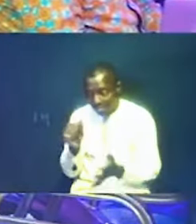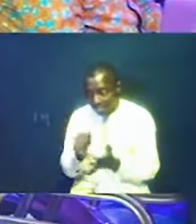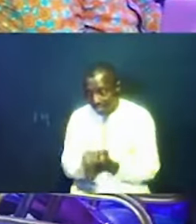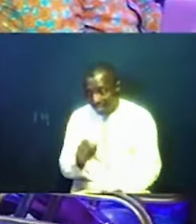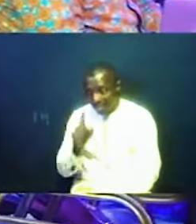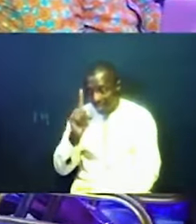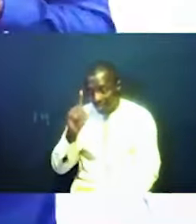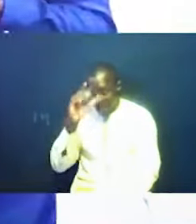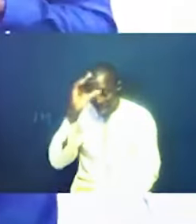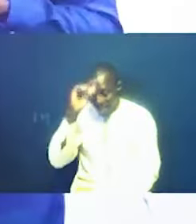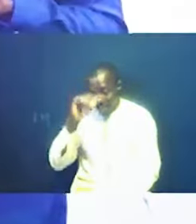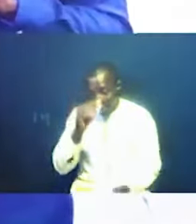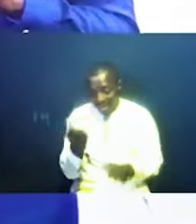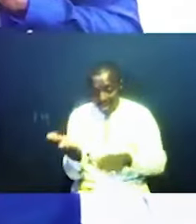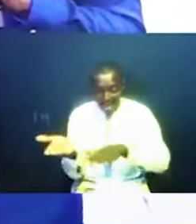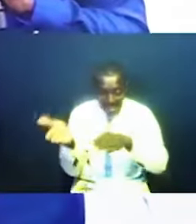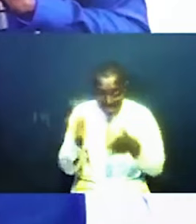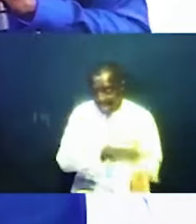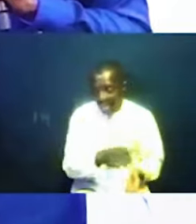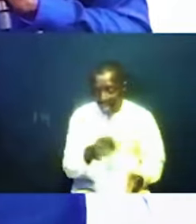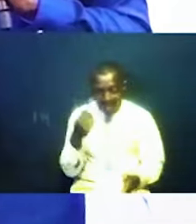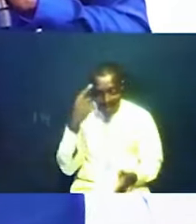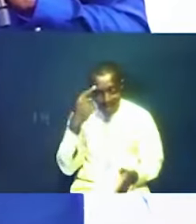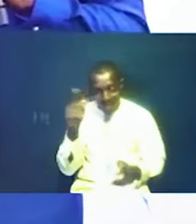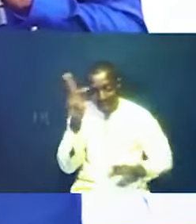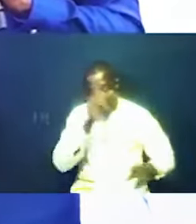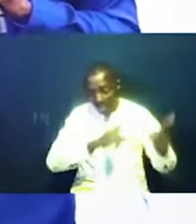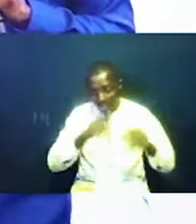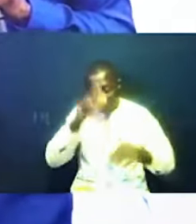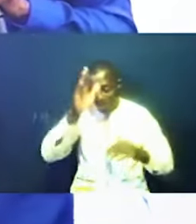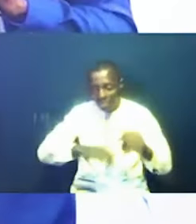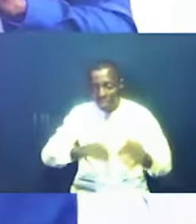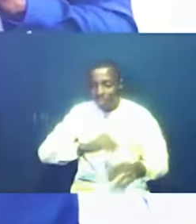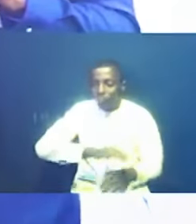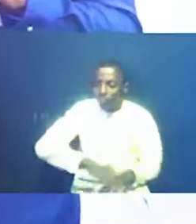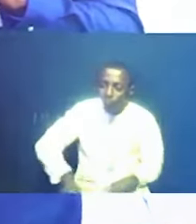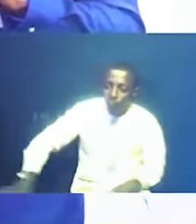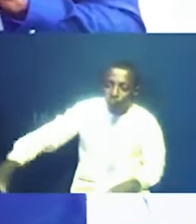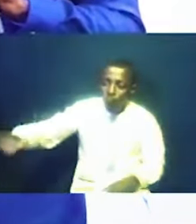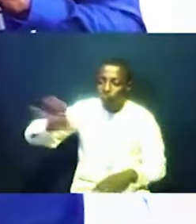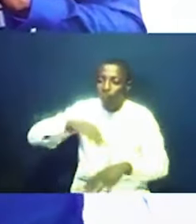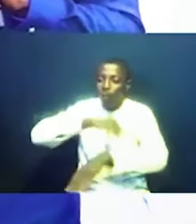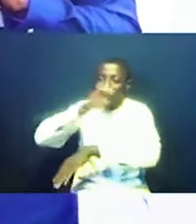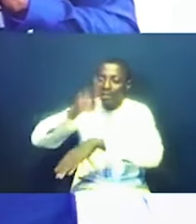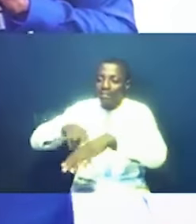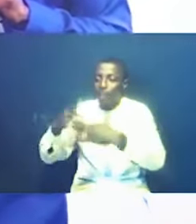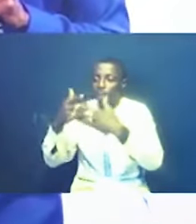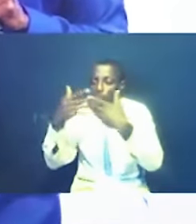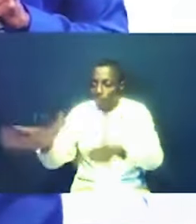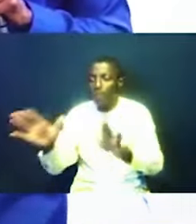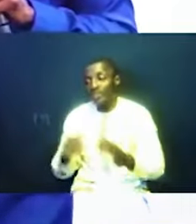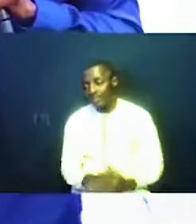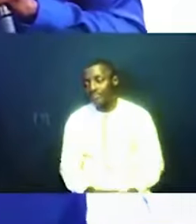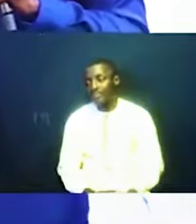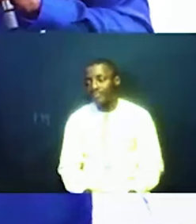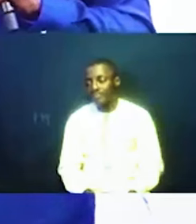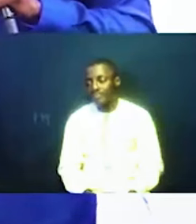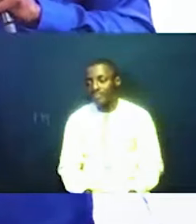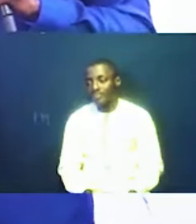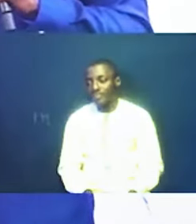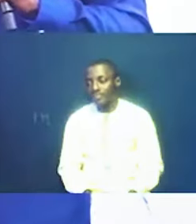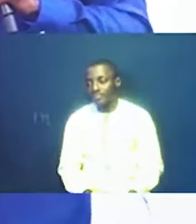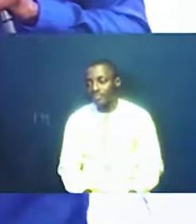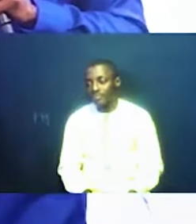man die for the people than the whole nation perish. And so, Munyene say, a yamamo, say, Onipa Bakubewu